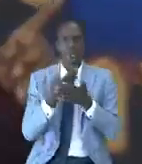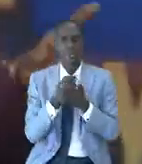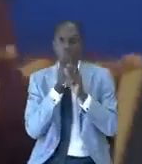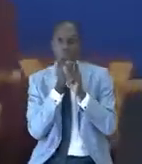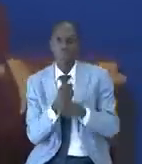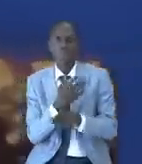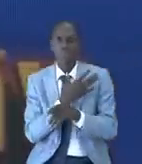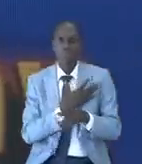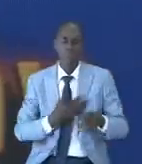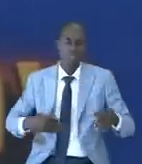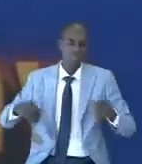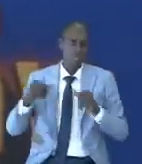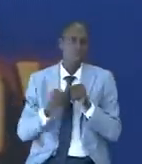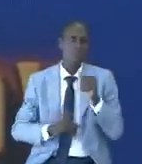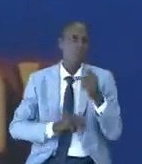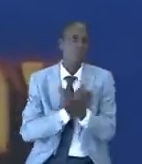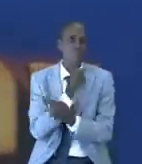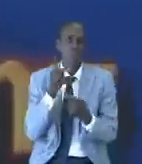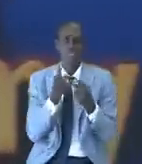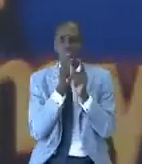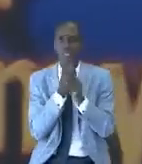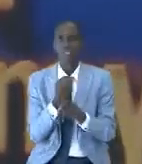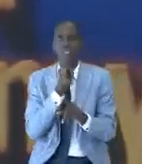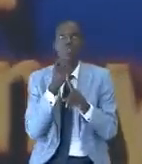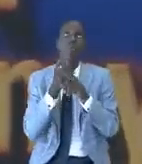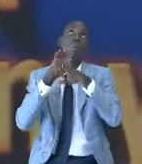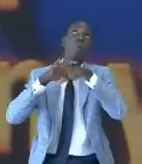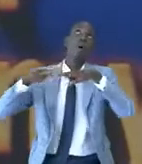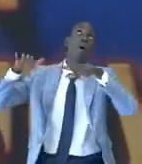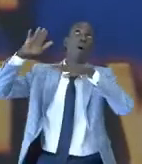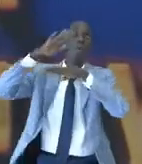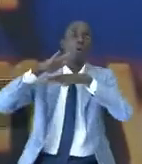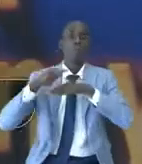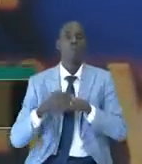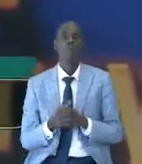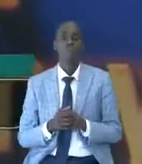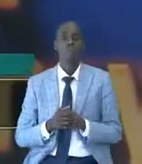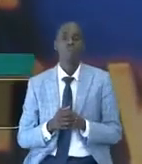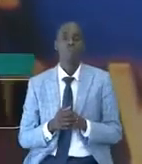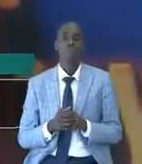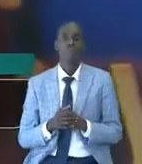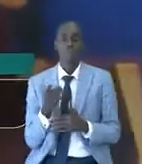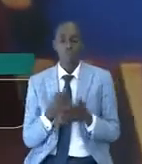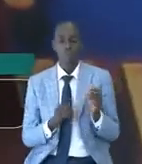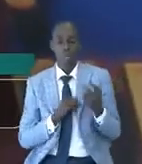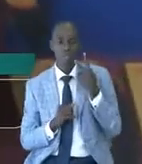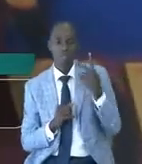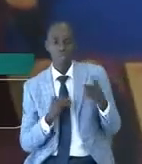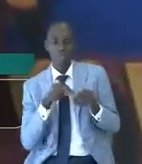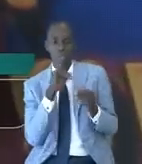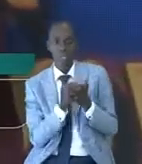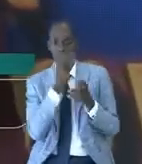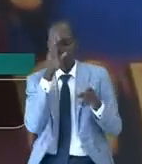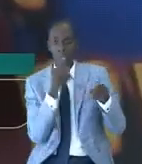Every good gift and every perfect gift is from above. What I see in that